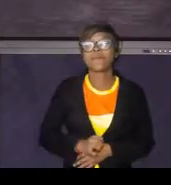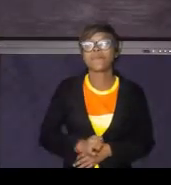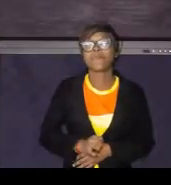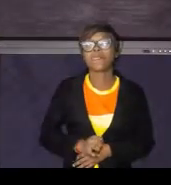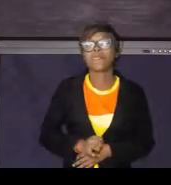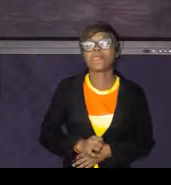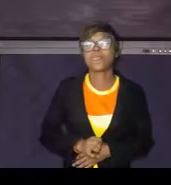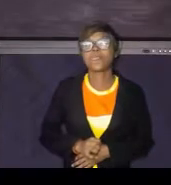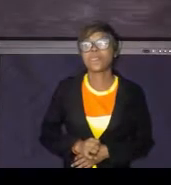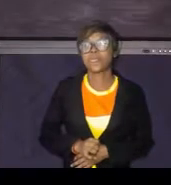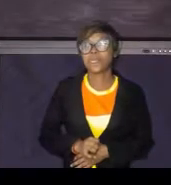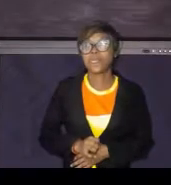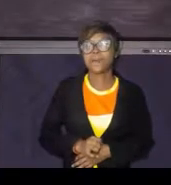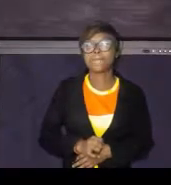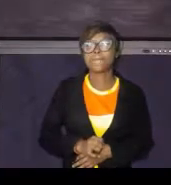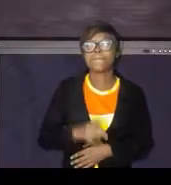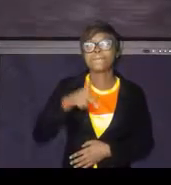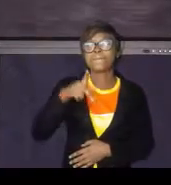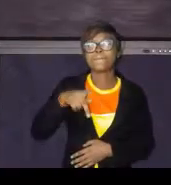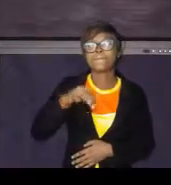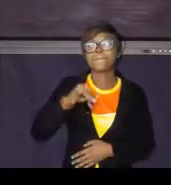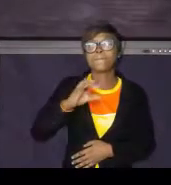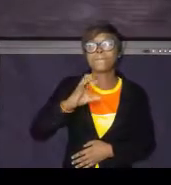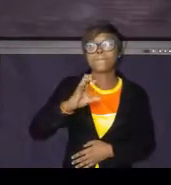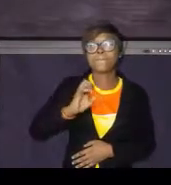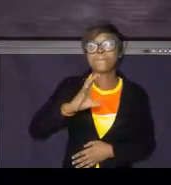P-E-A-C-E, peace and peace.